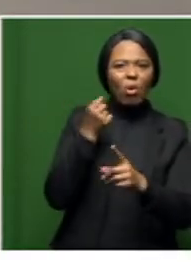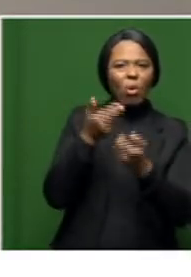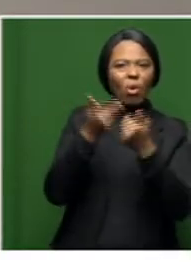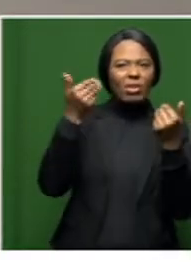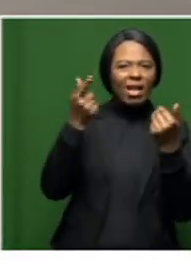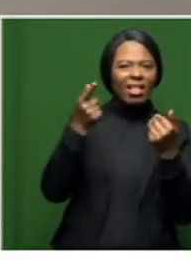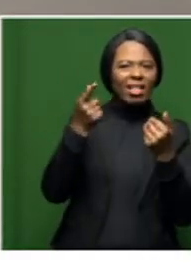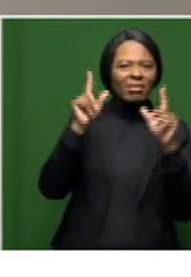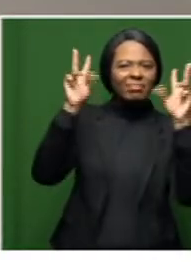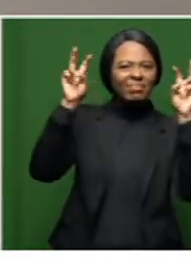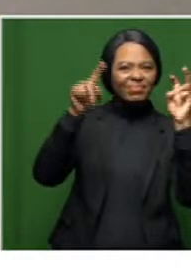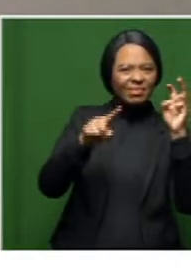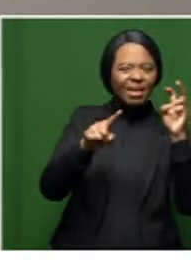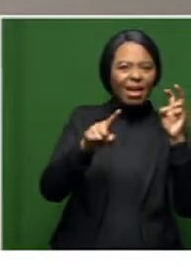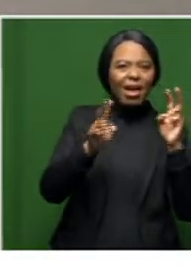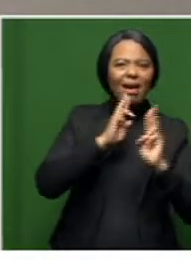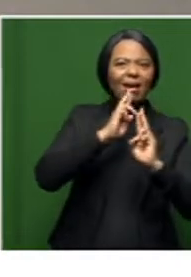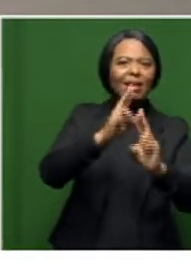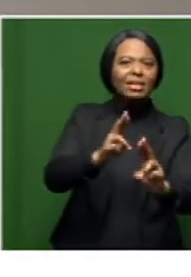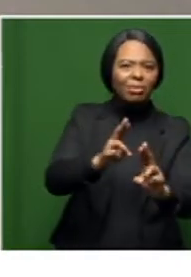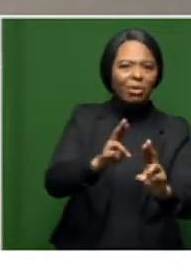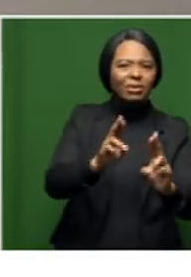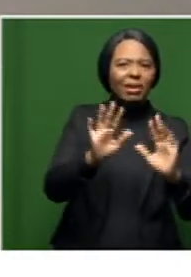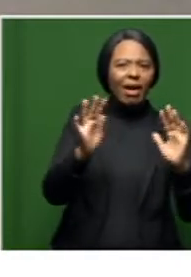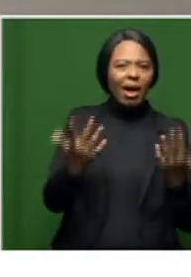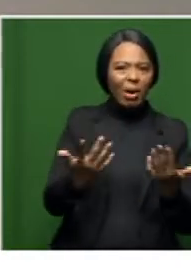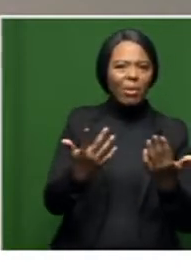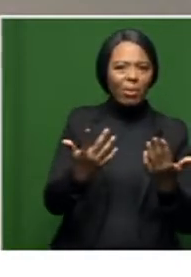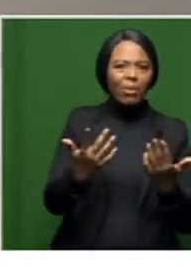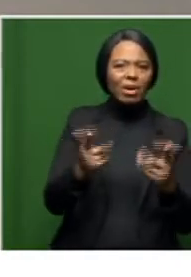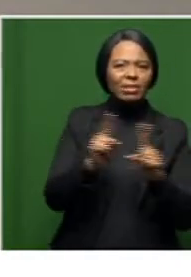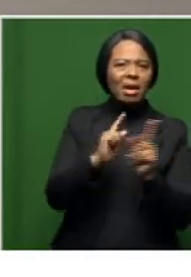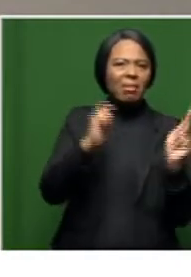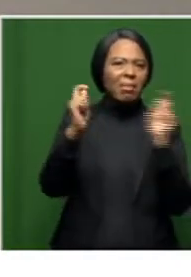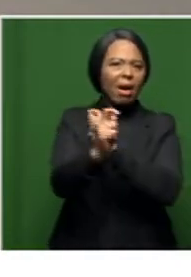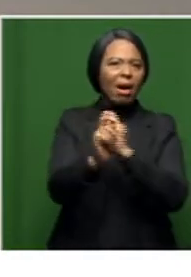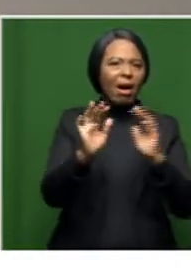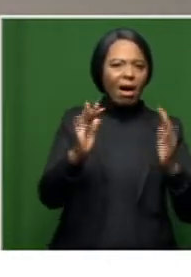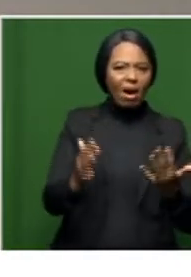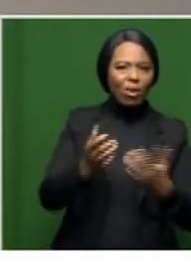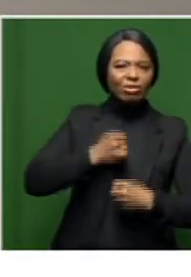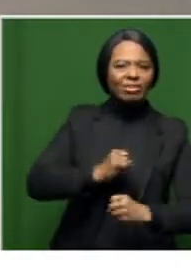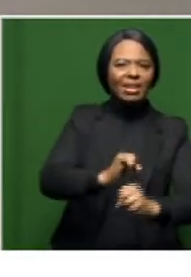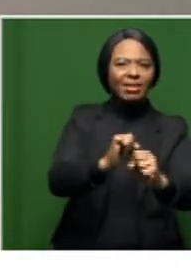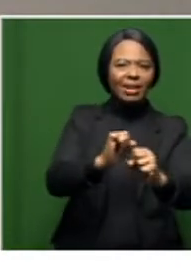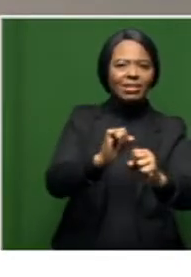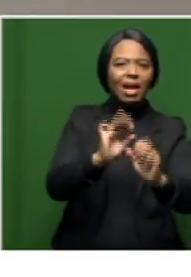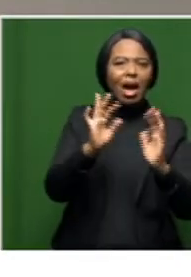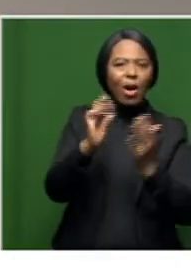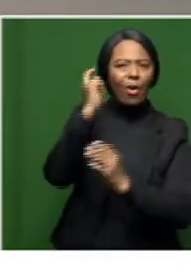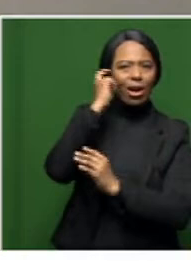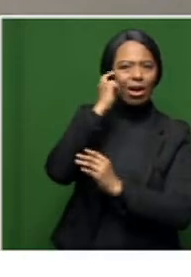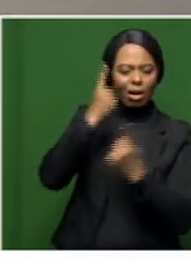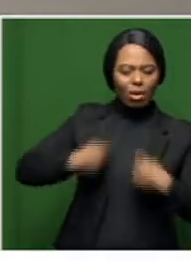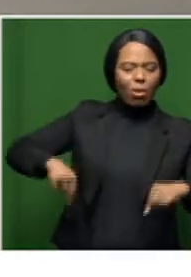to respond and we have decolonial movements, the various methods and strategies of rethinking who